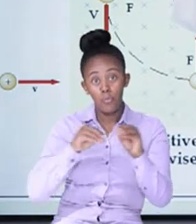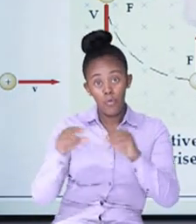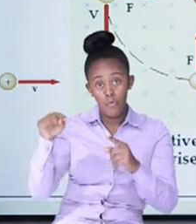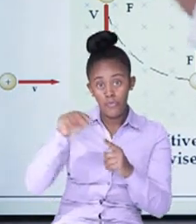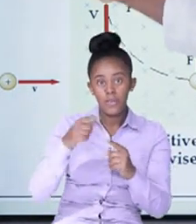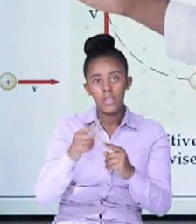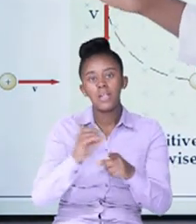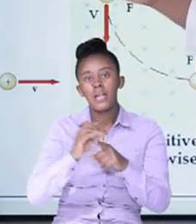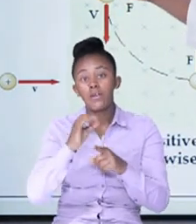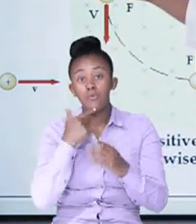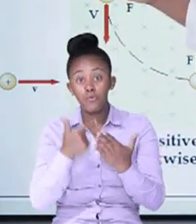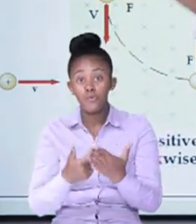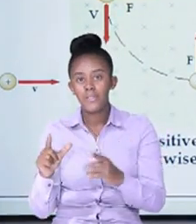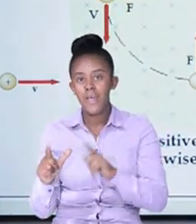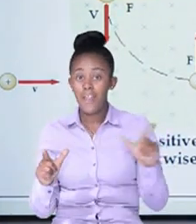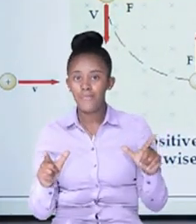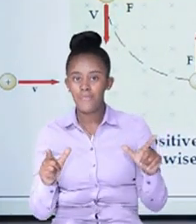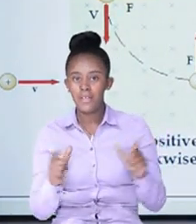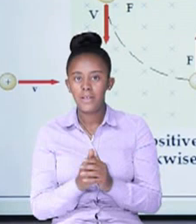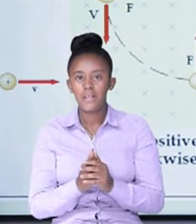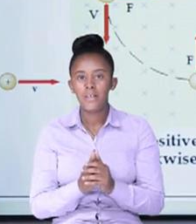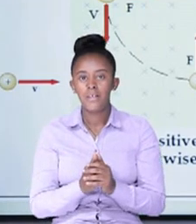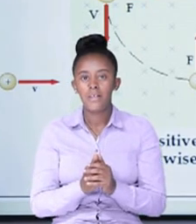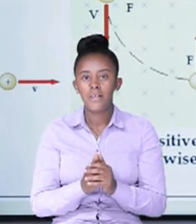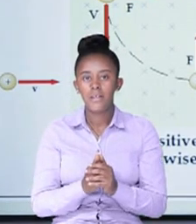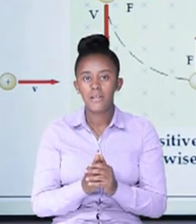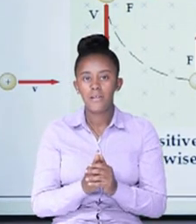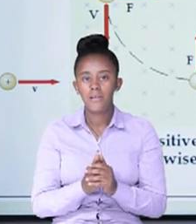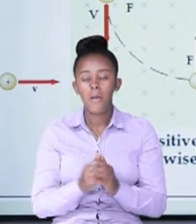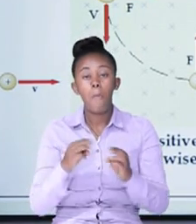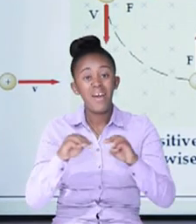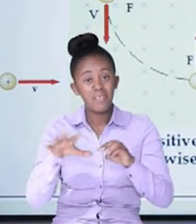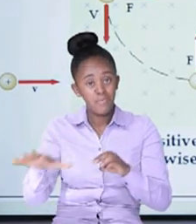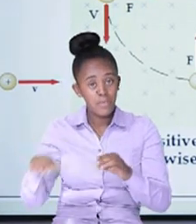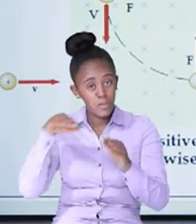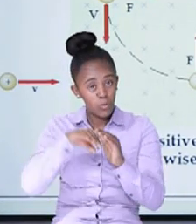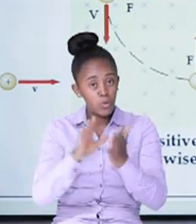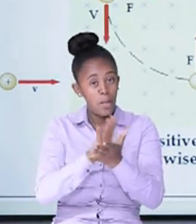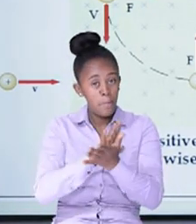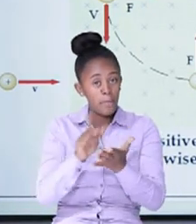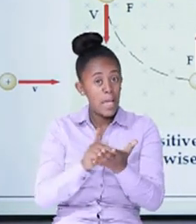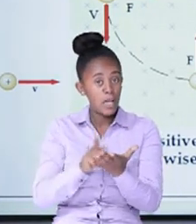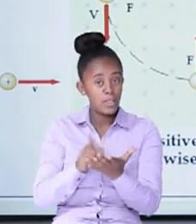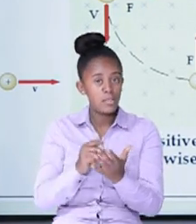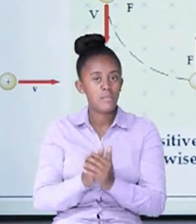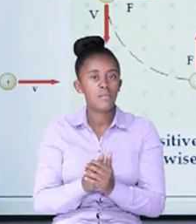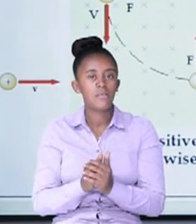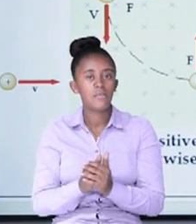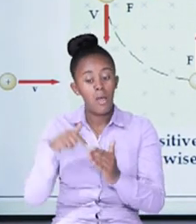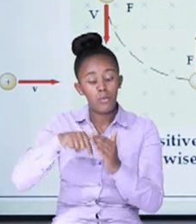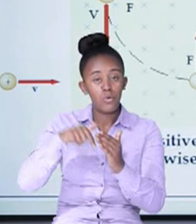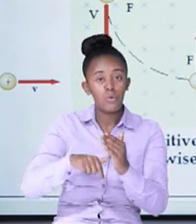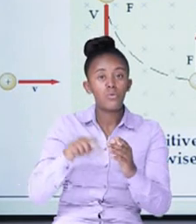direction of to the left side. The magnetic field is still into the page, and the direction of the force is acting